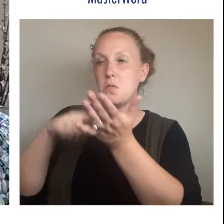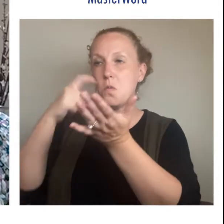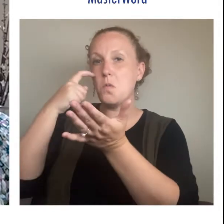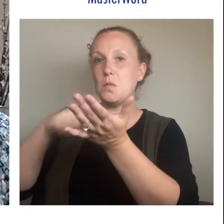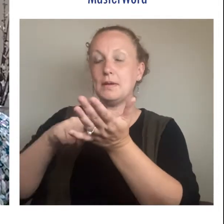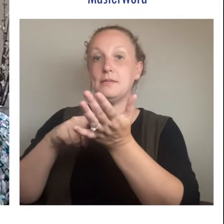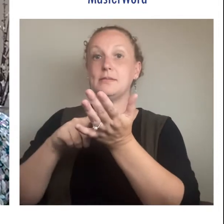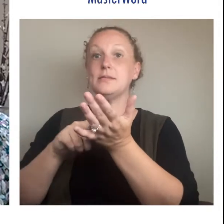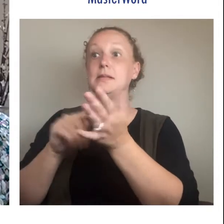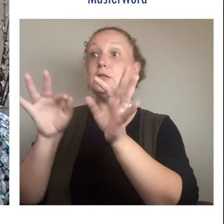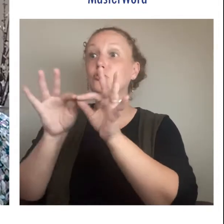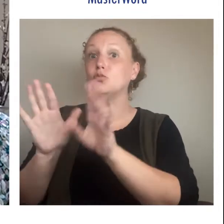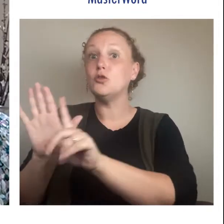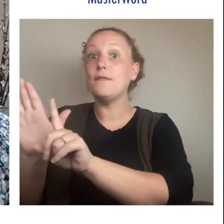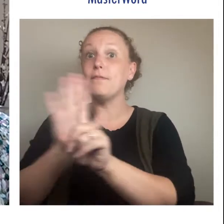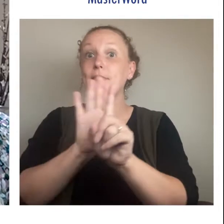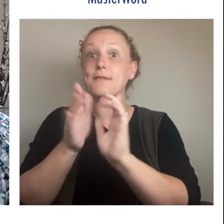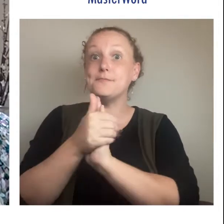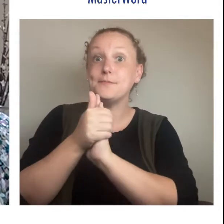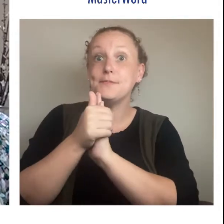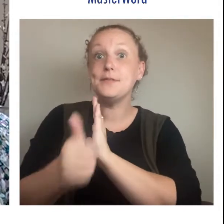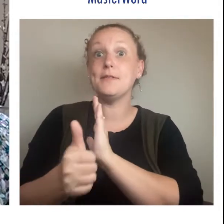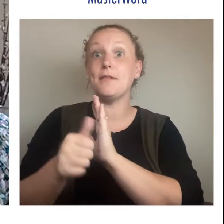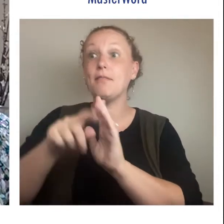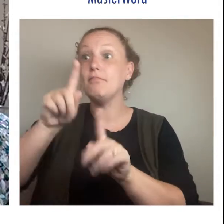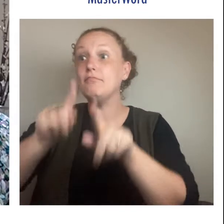competency level varies upon the